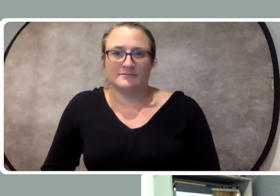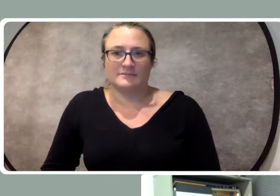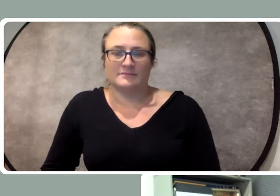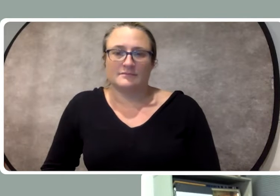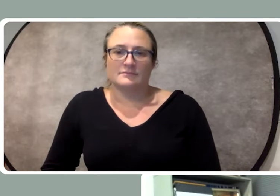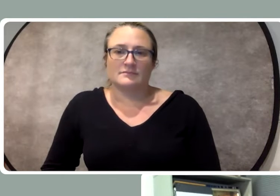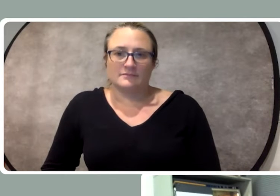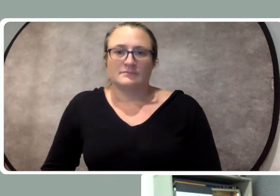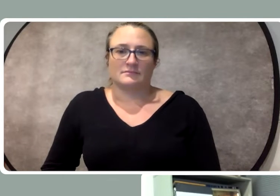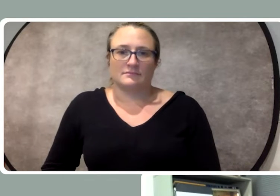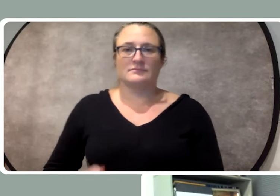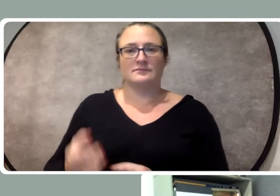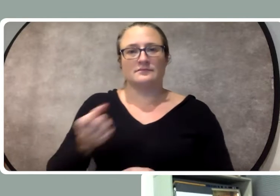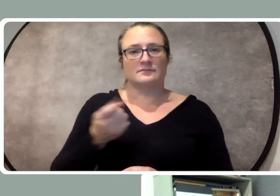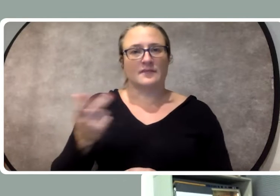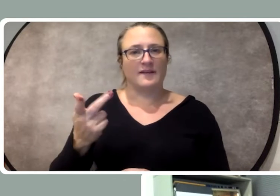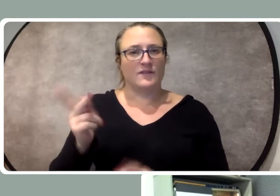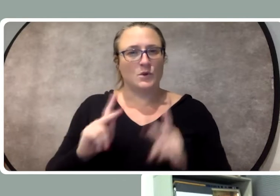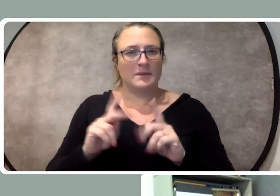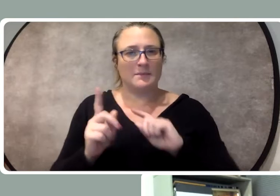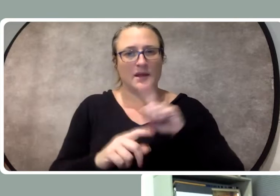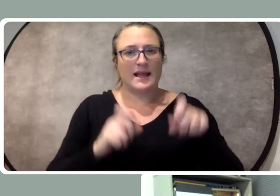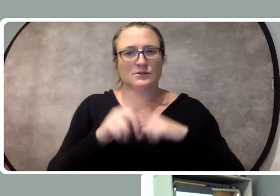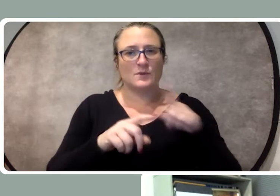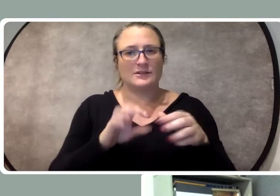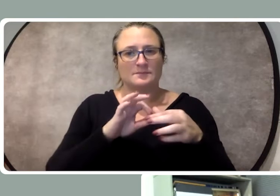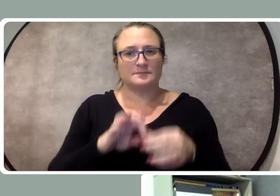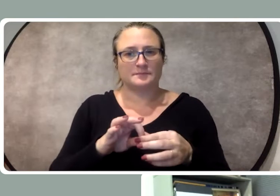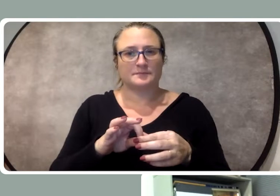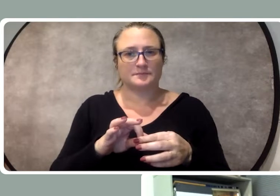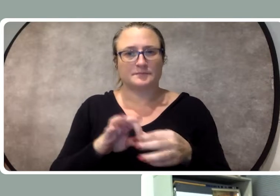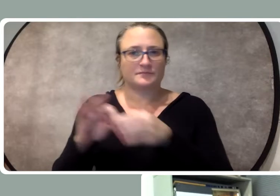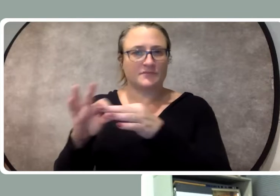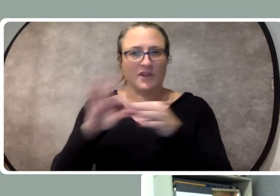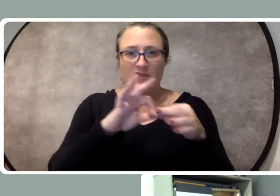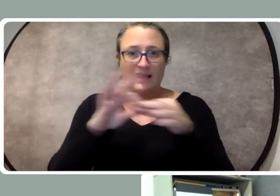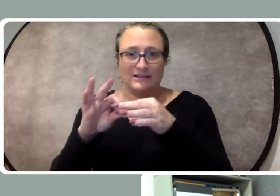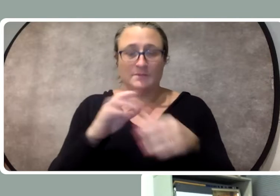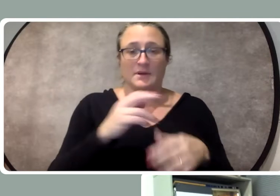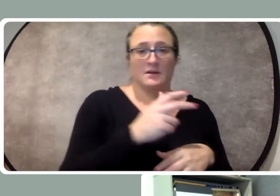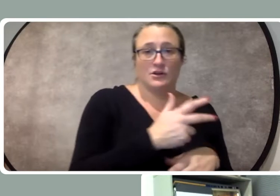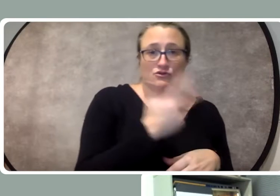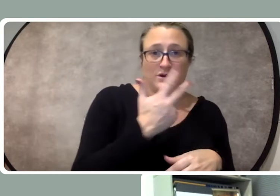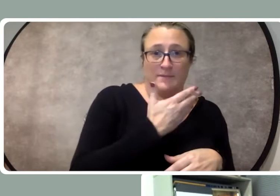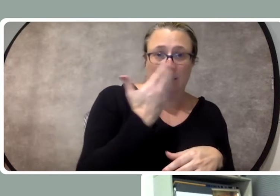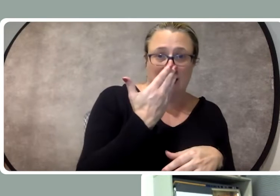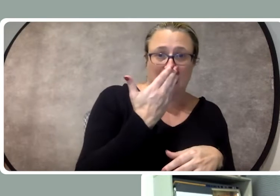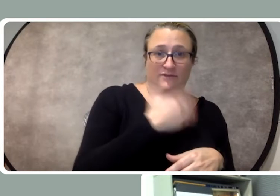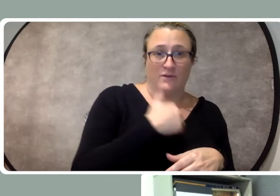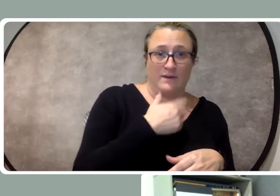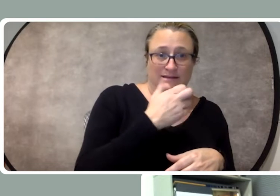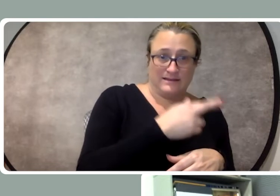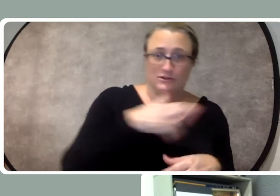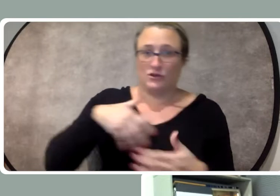A couple of folks are asking questions about the relationship between triple negative breast cancer and pregnancy.